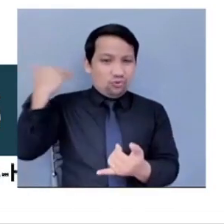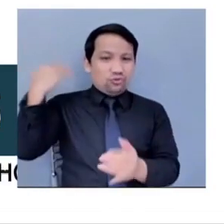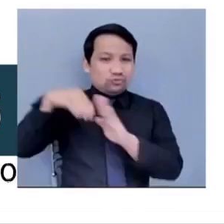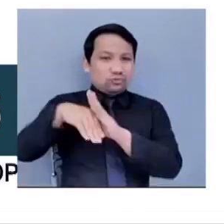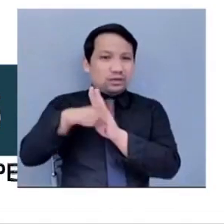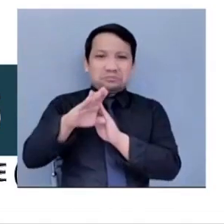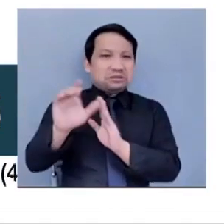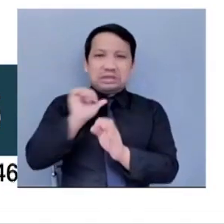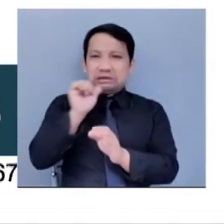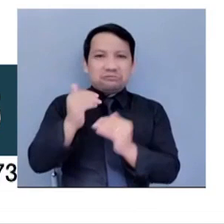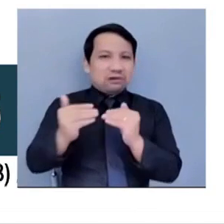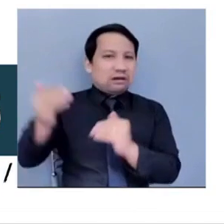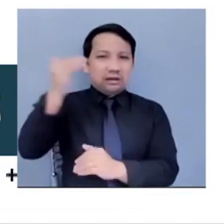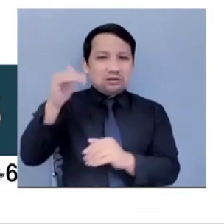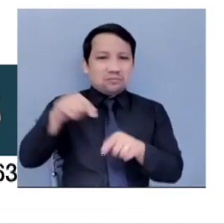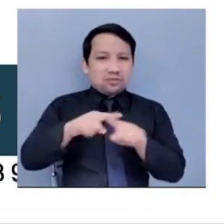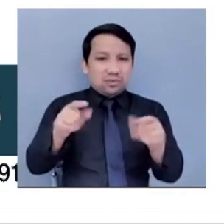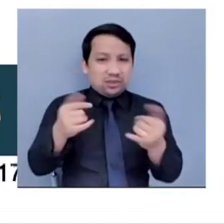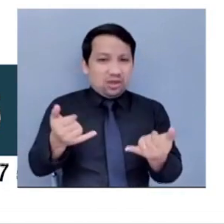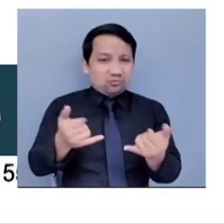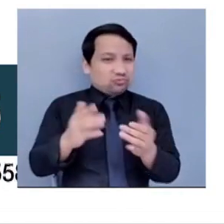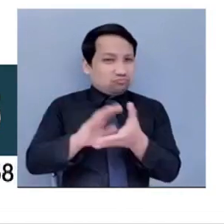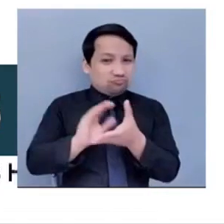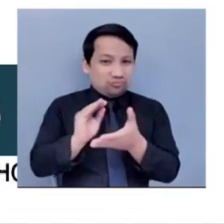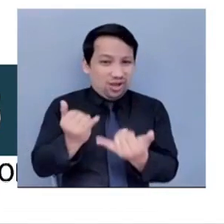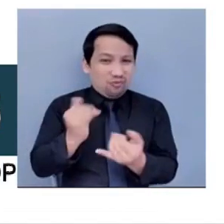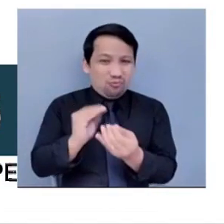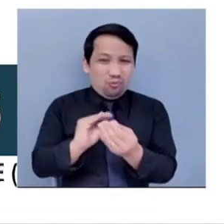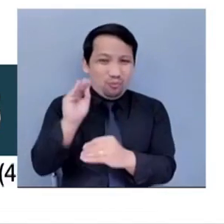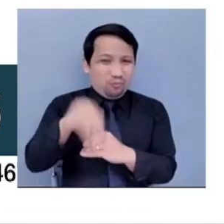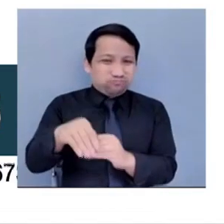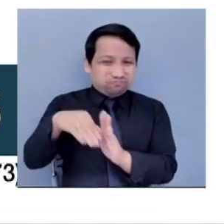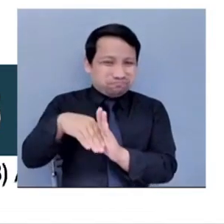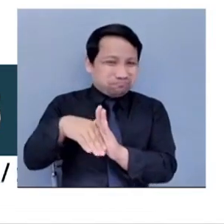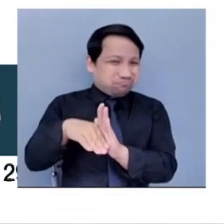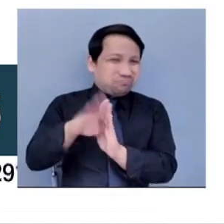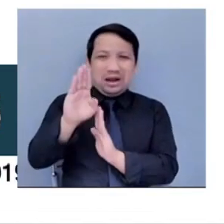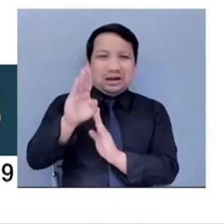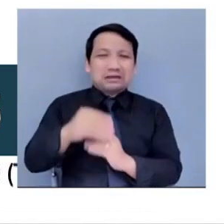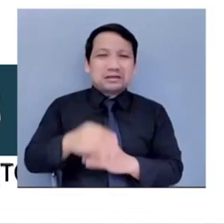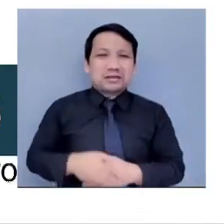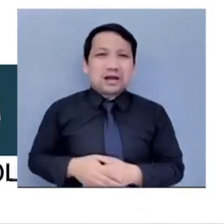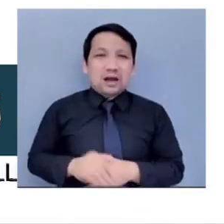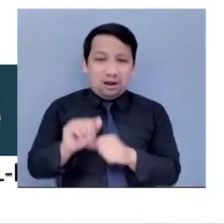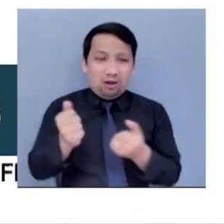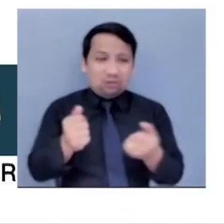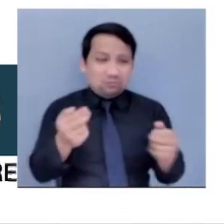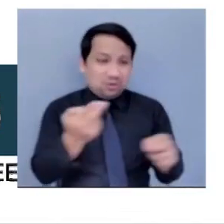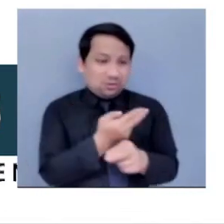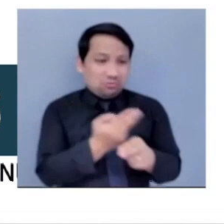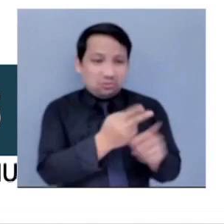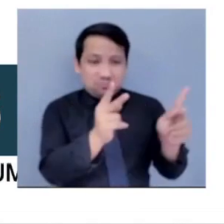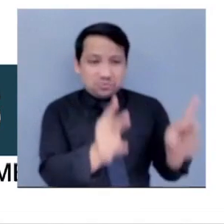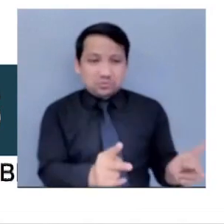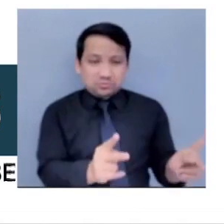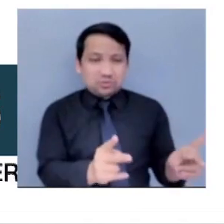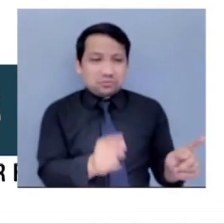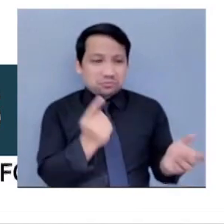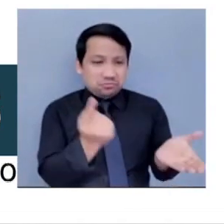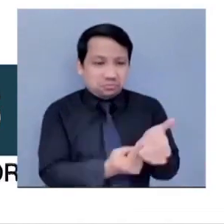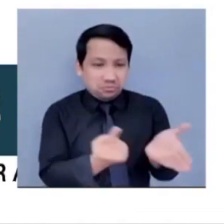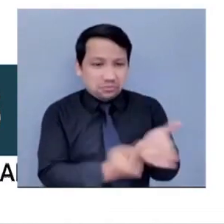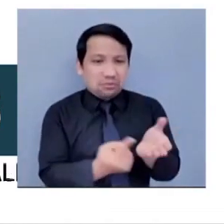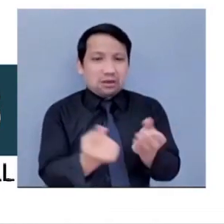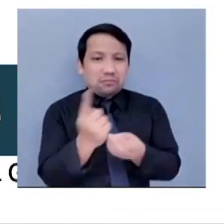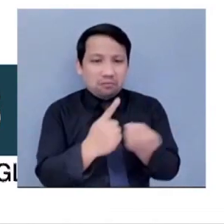time. So when you talk to the regular folk, they're talking about inflation.